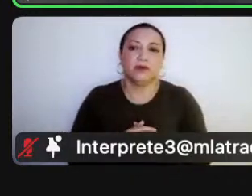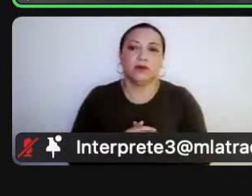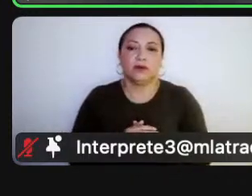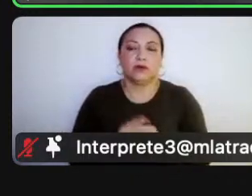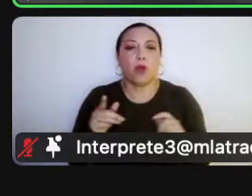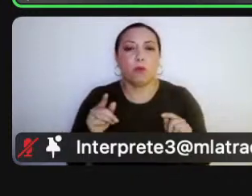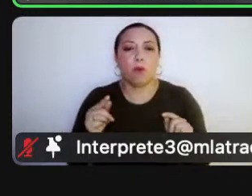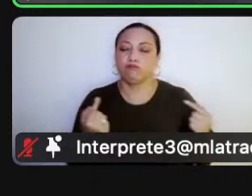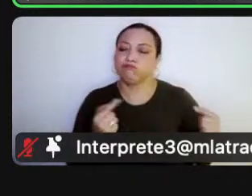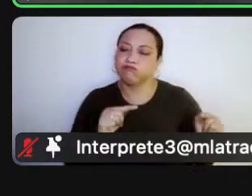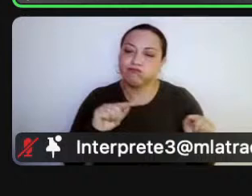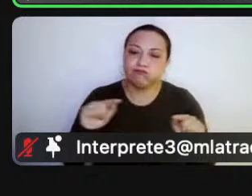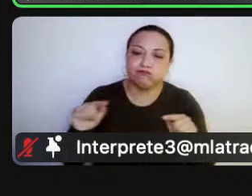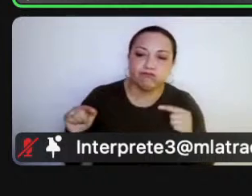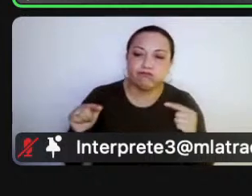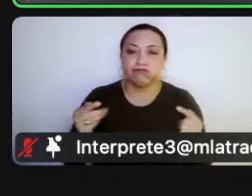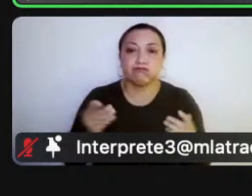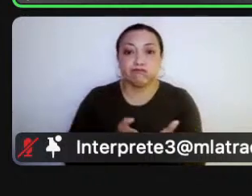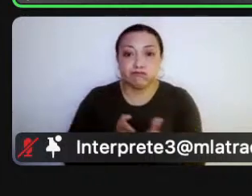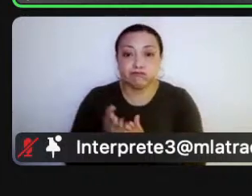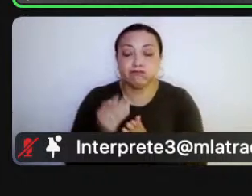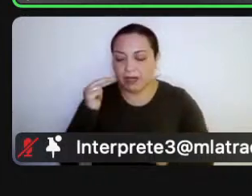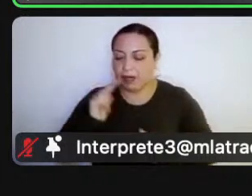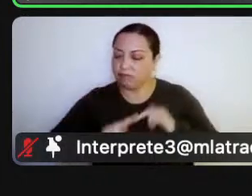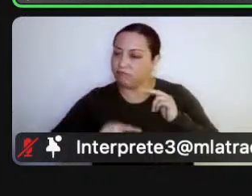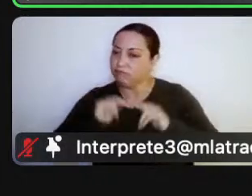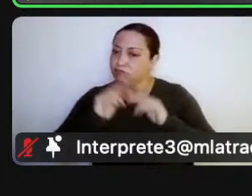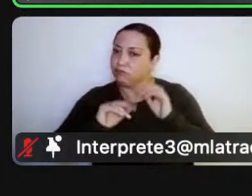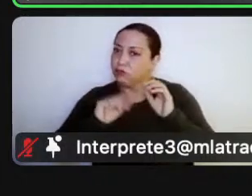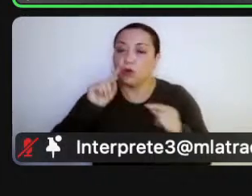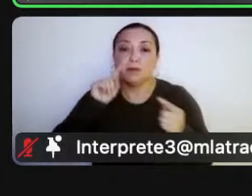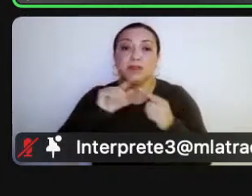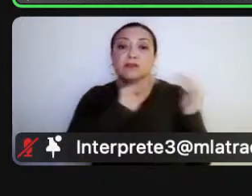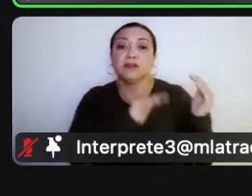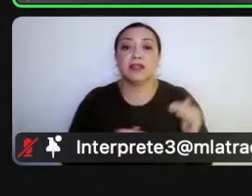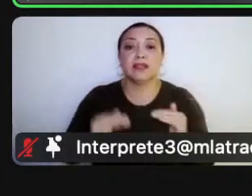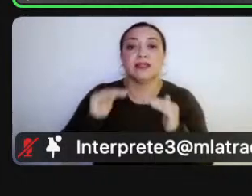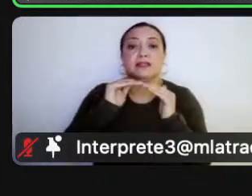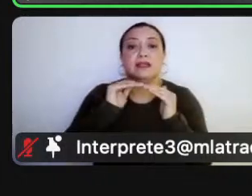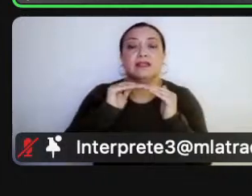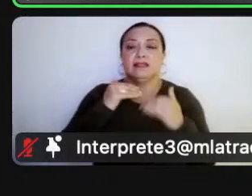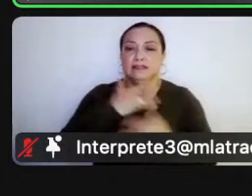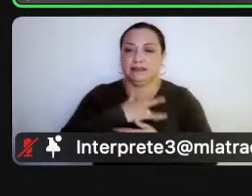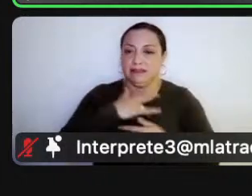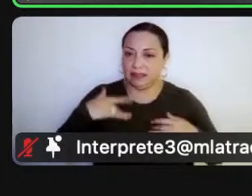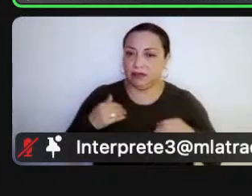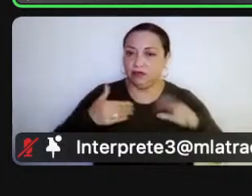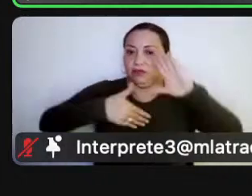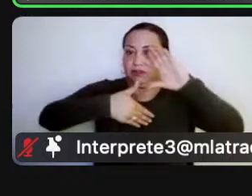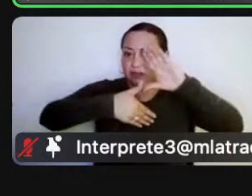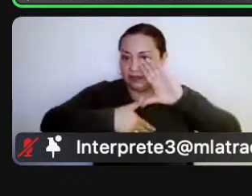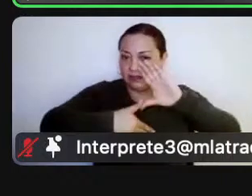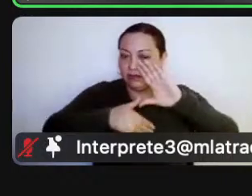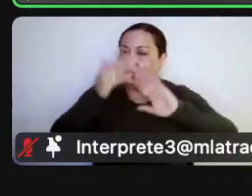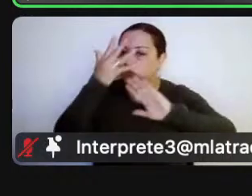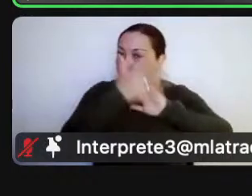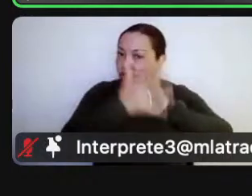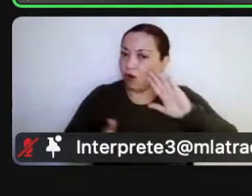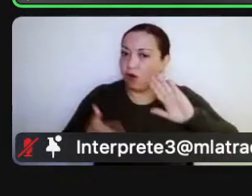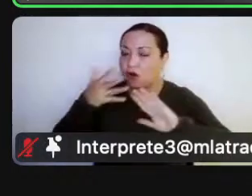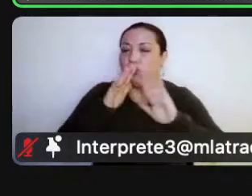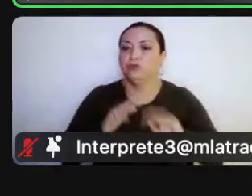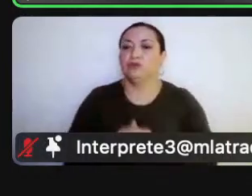the permanent discussion in a constructive way for health in the region of the